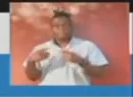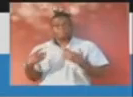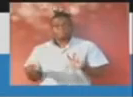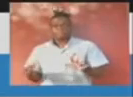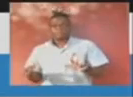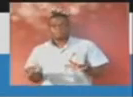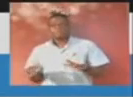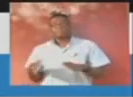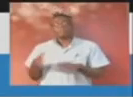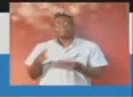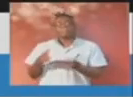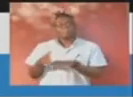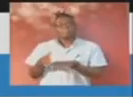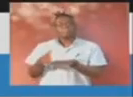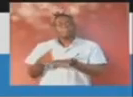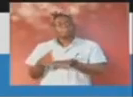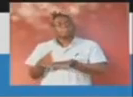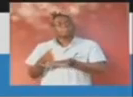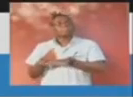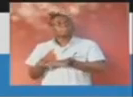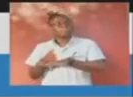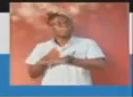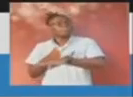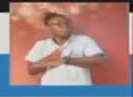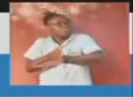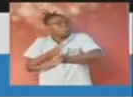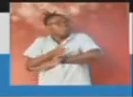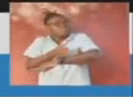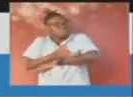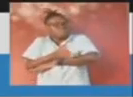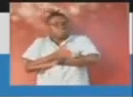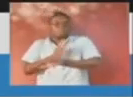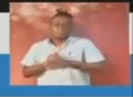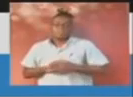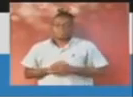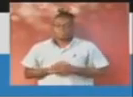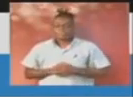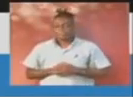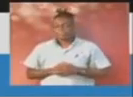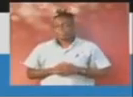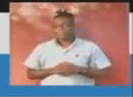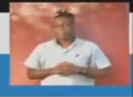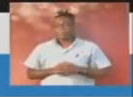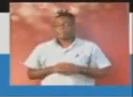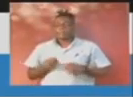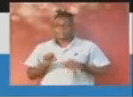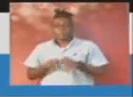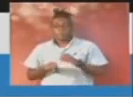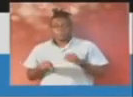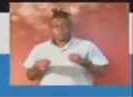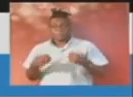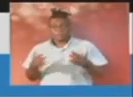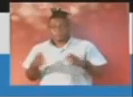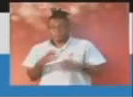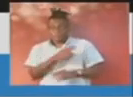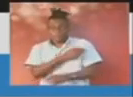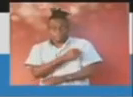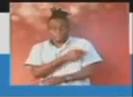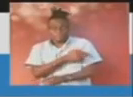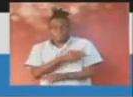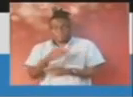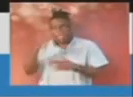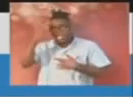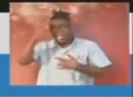virus. It is in effect an overflow step-down facility referring to people who have recently been